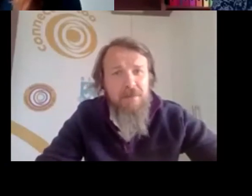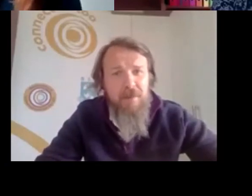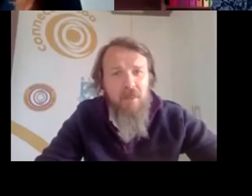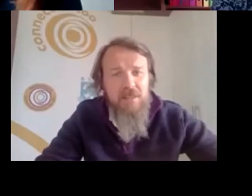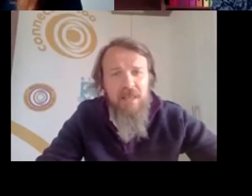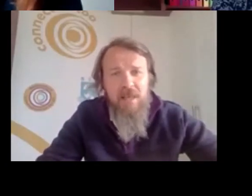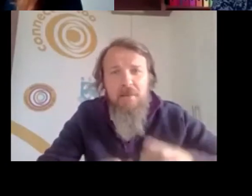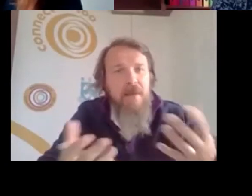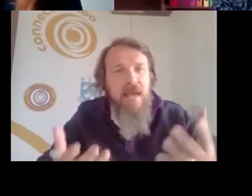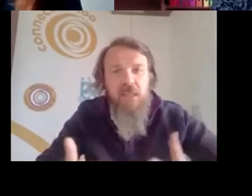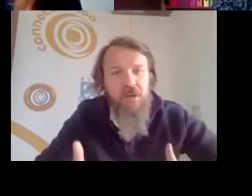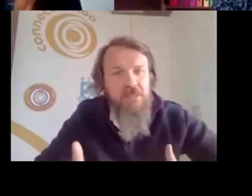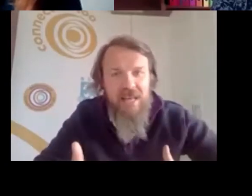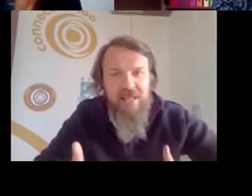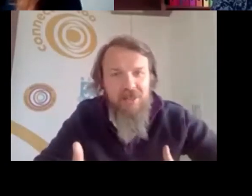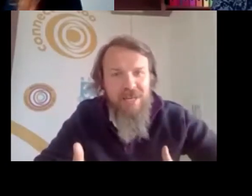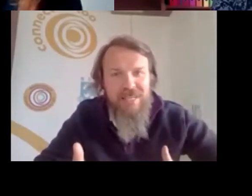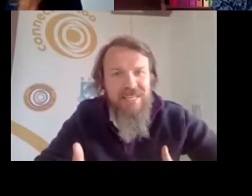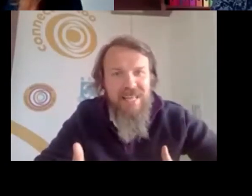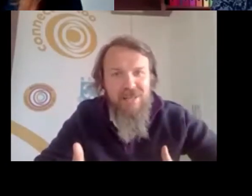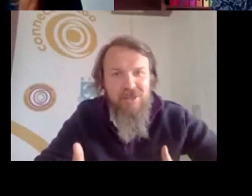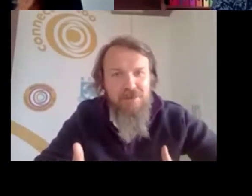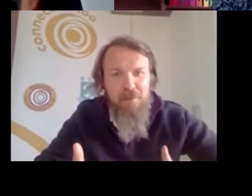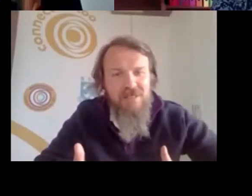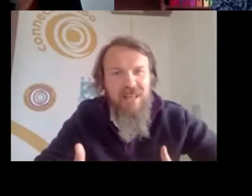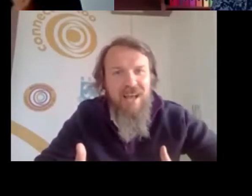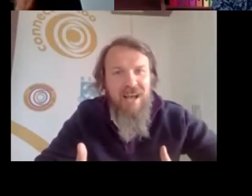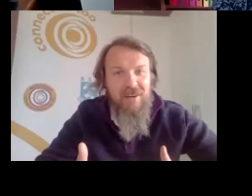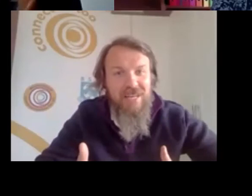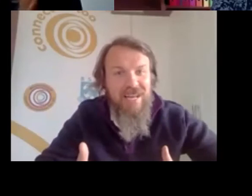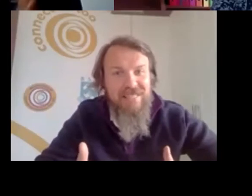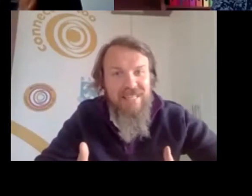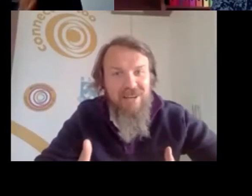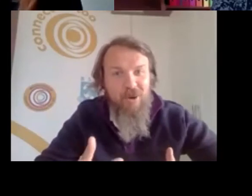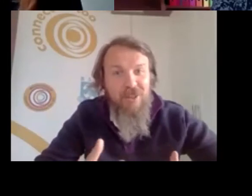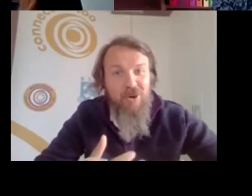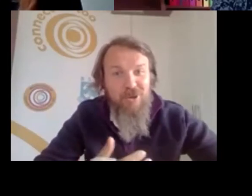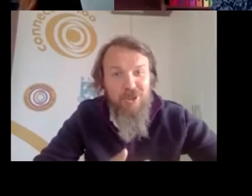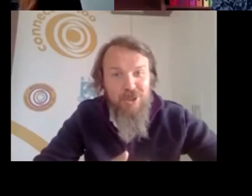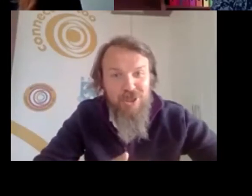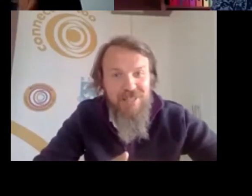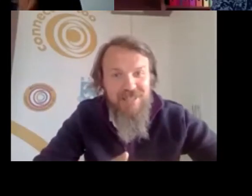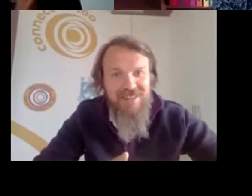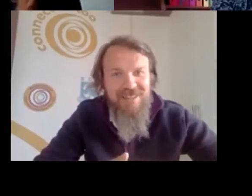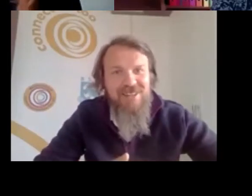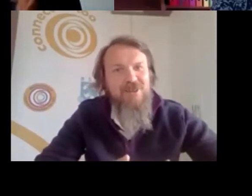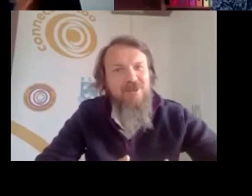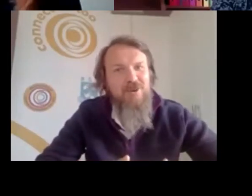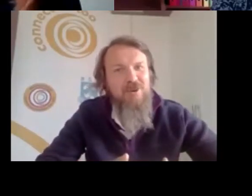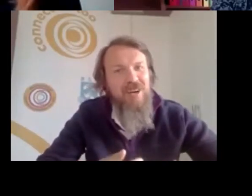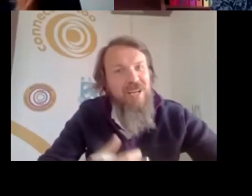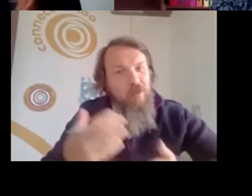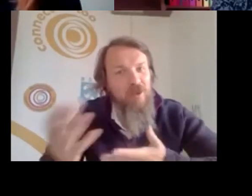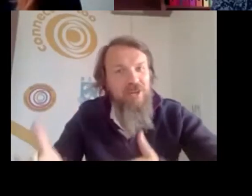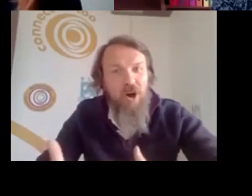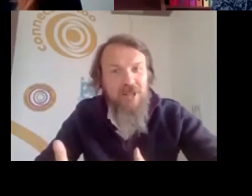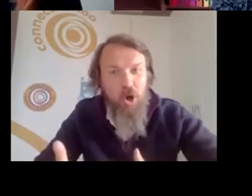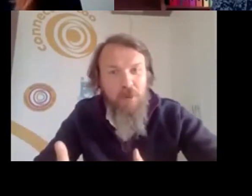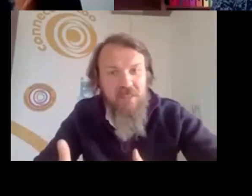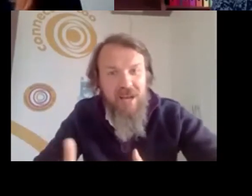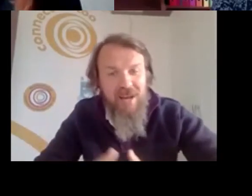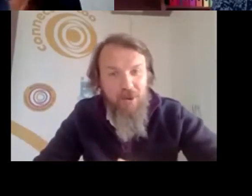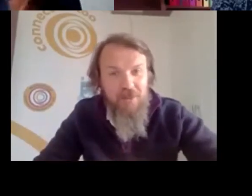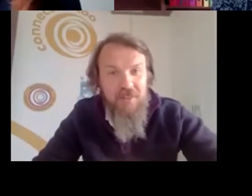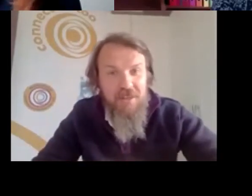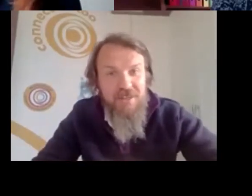have a disability? Many thought that the organisation board have a criteria on the constitution. So can we not